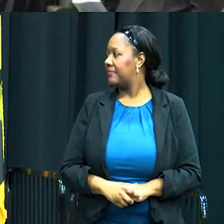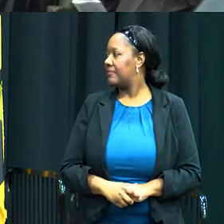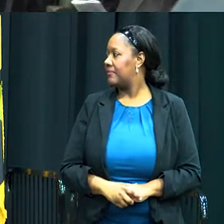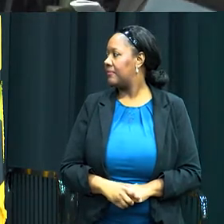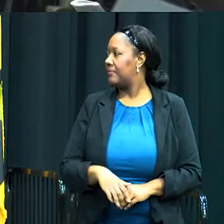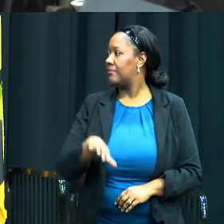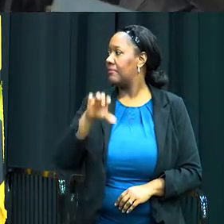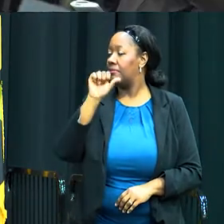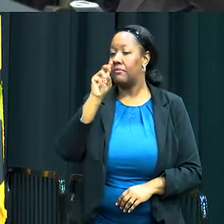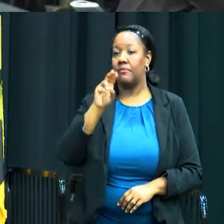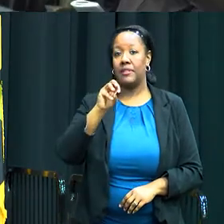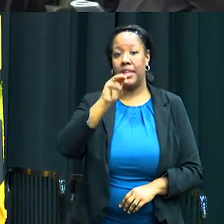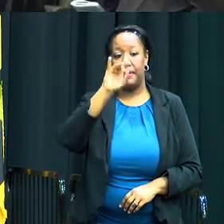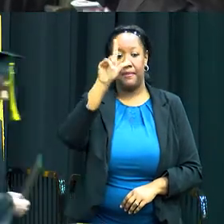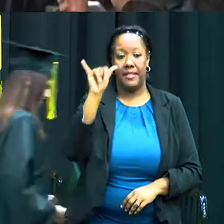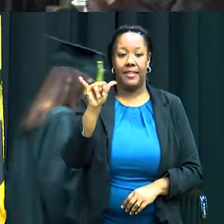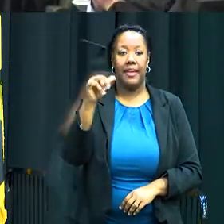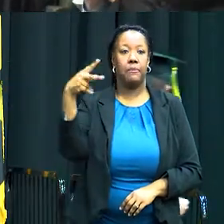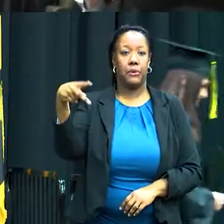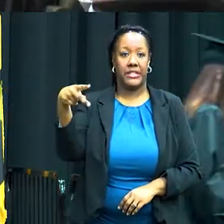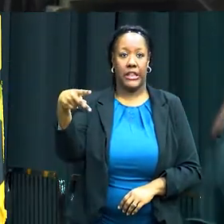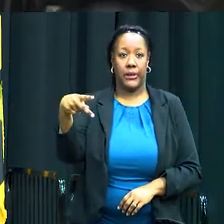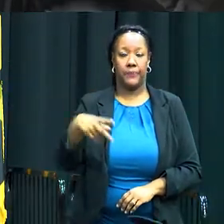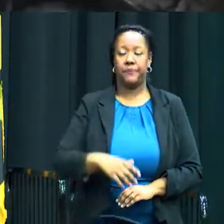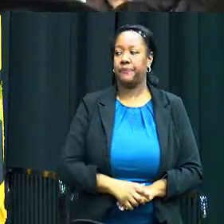Emily I. Portillo.